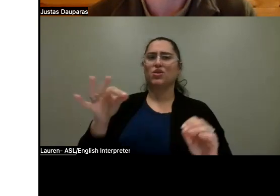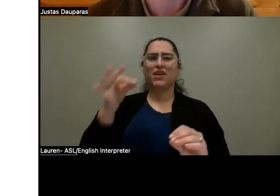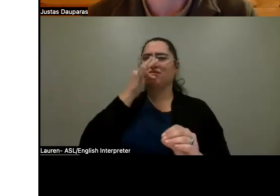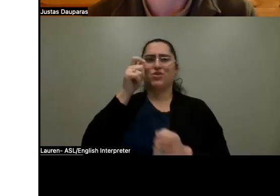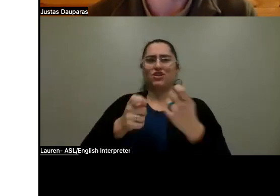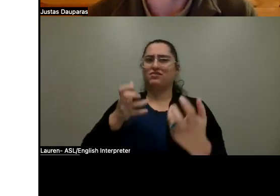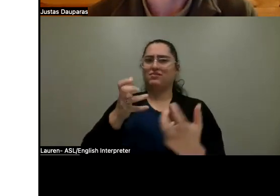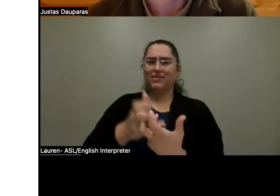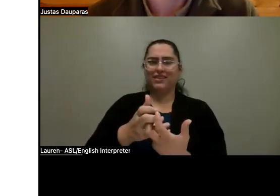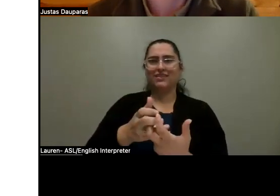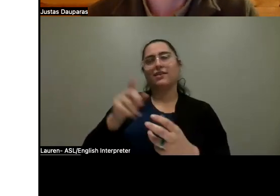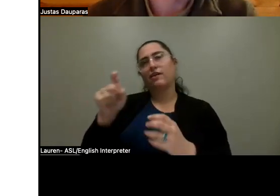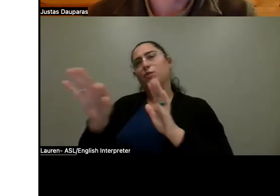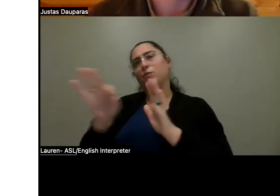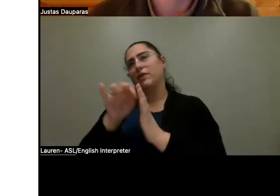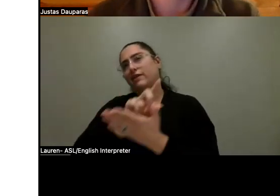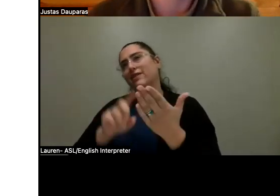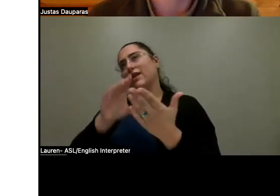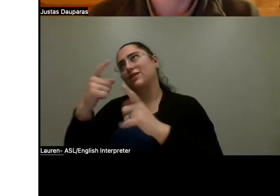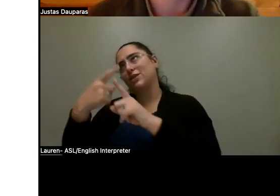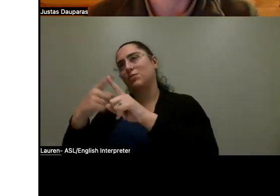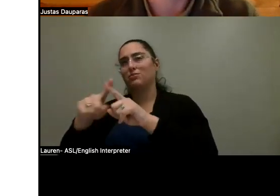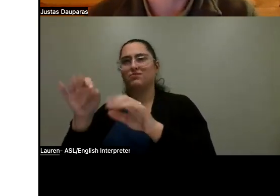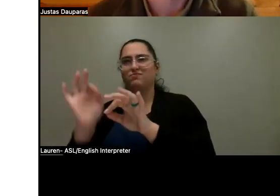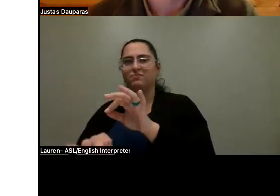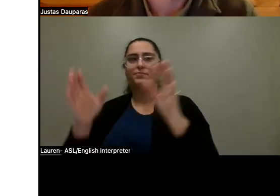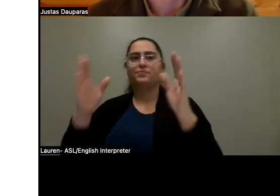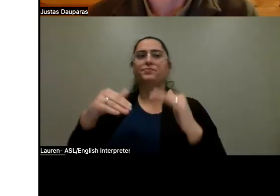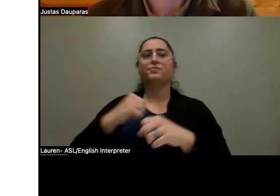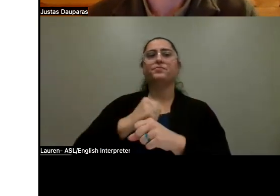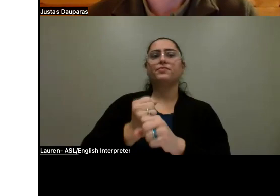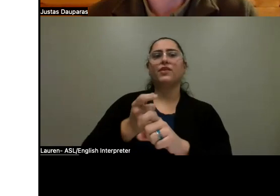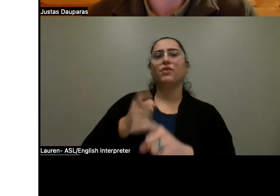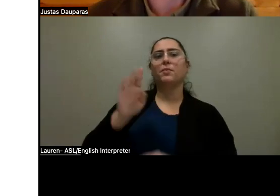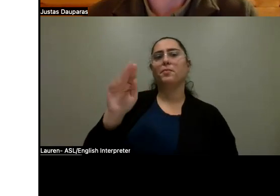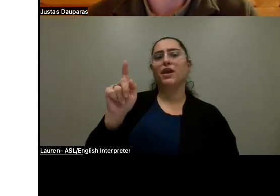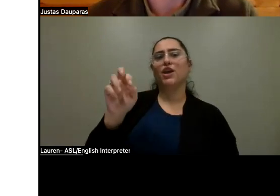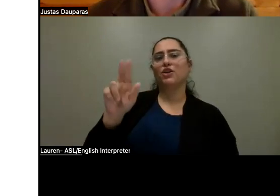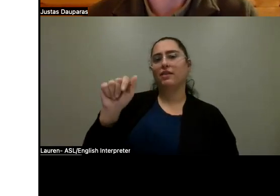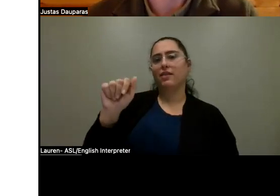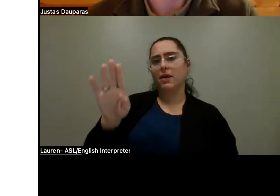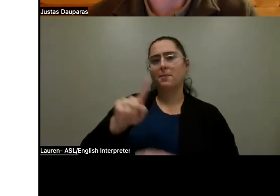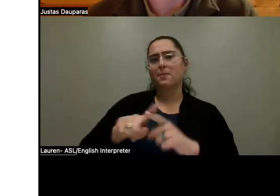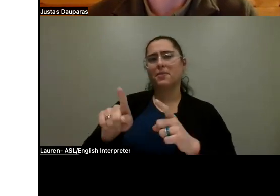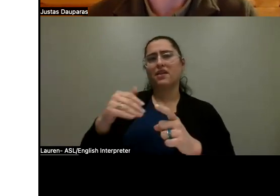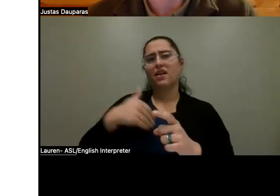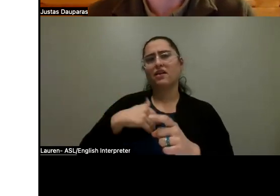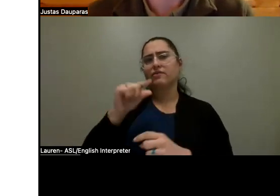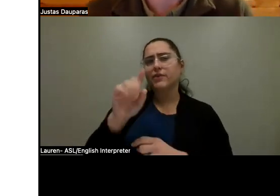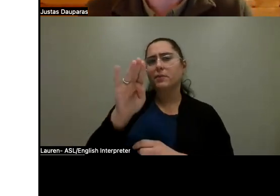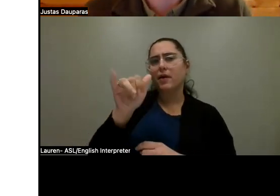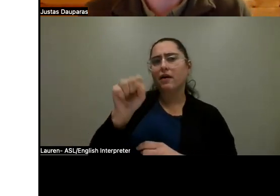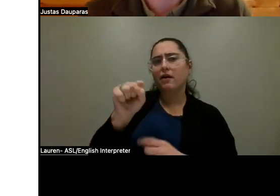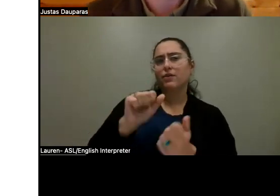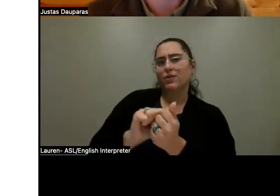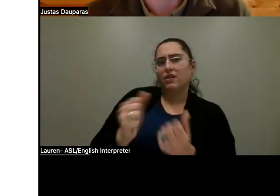some temperatures. It rescues a bunch of designs in the Baker lab. There is bias towards the surface charged amino acids, and maybe that's